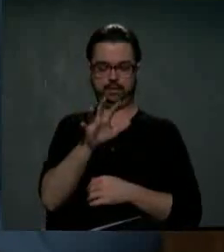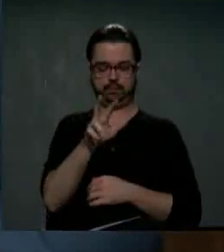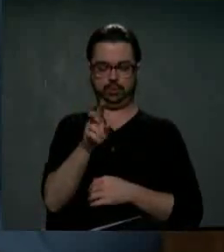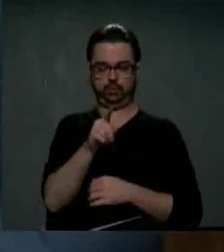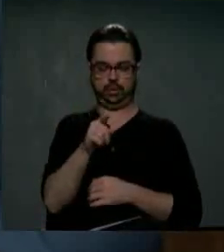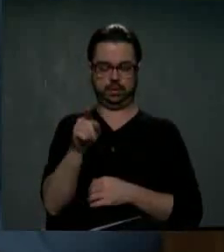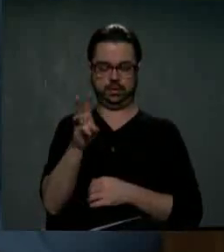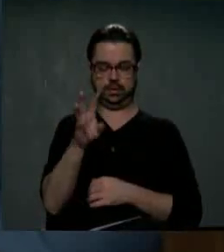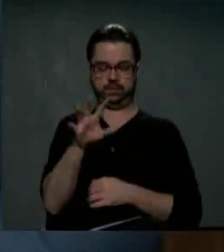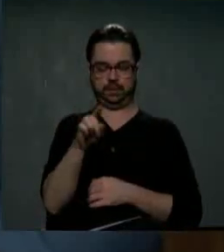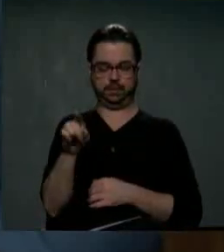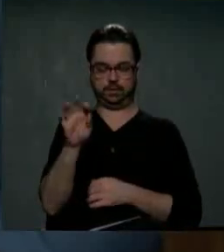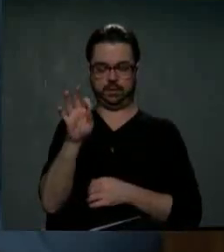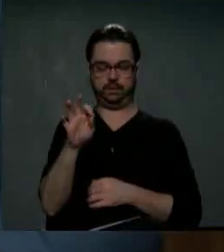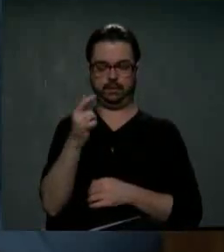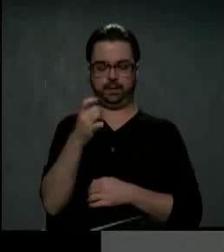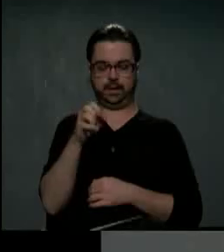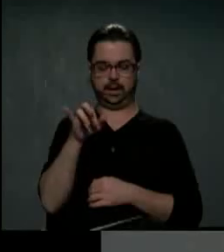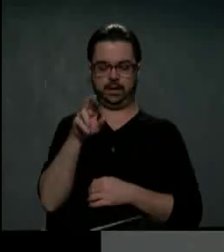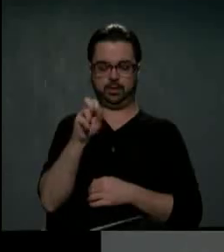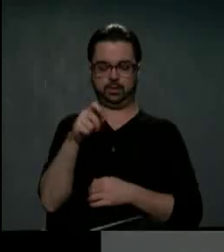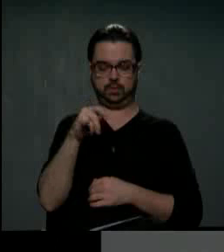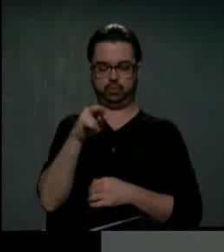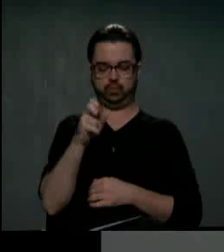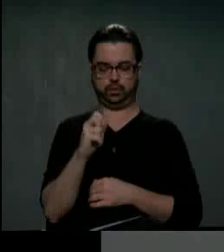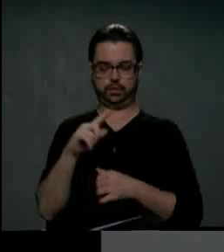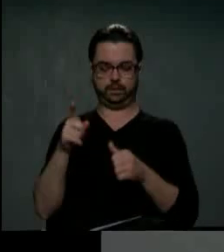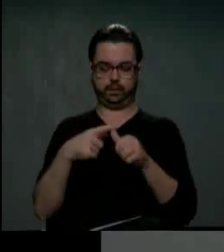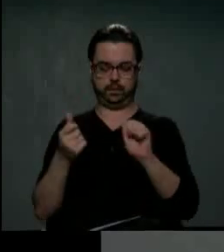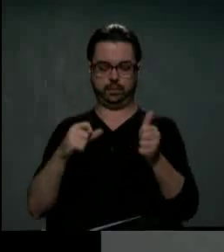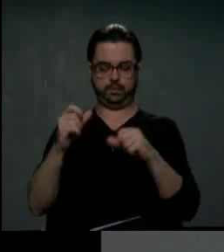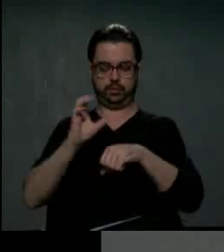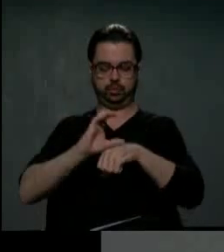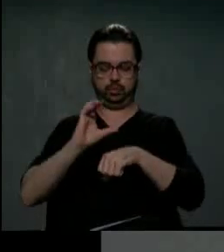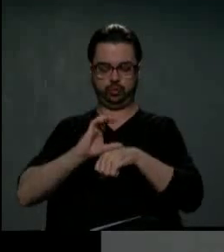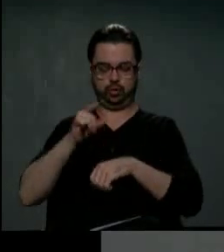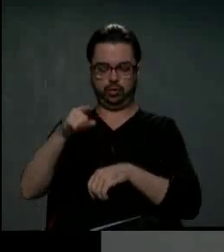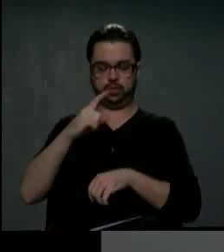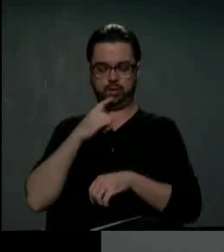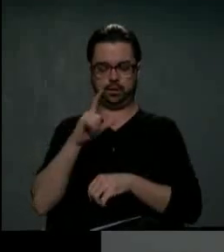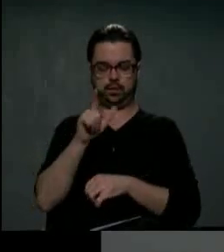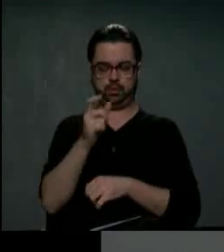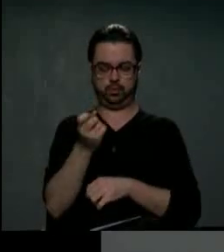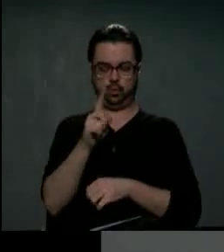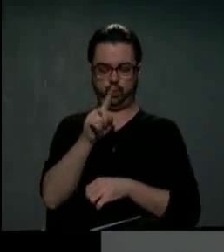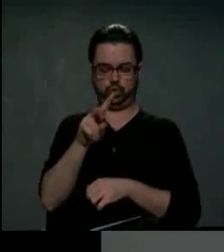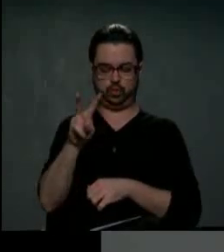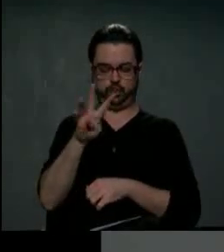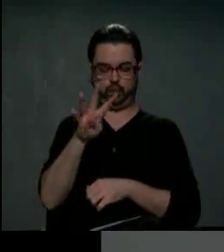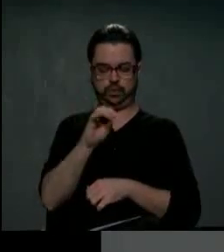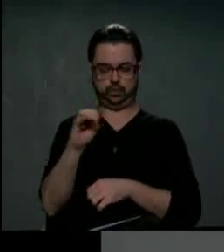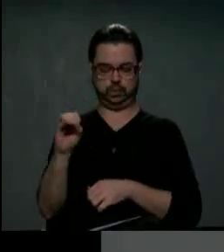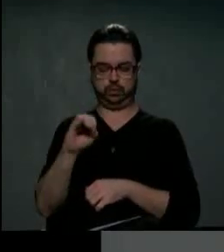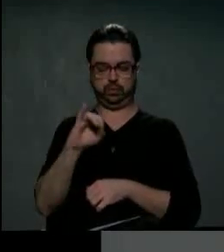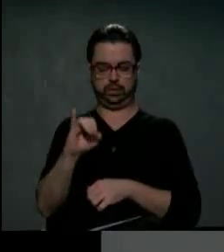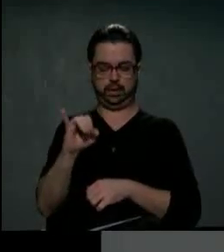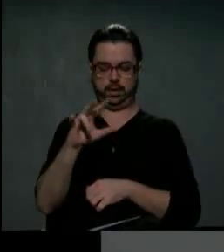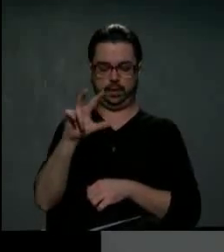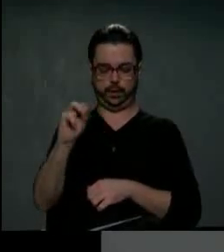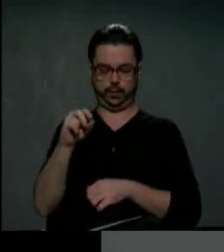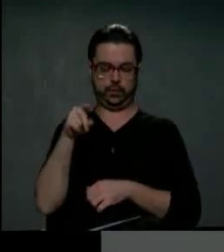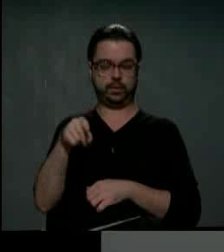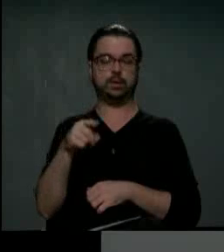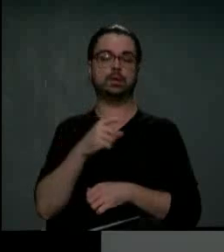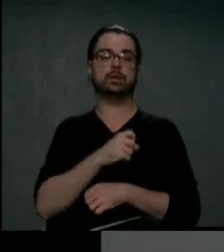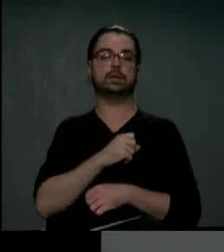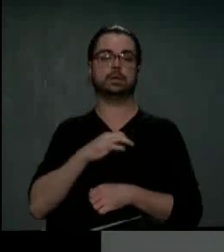Z-5365-F, Geyer Springs First Baptist Church, short form PDO, located at 12400 I-30. Staff recommends